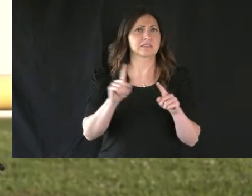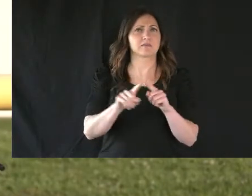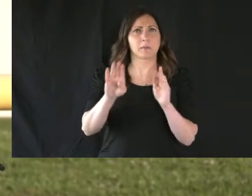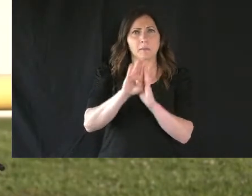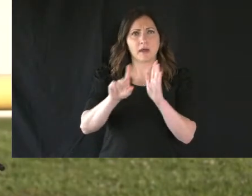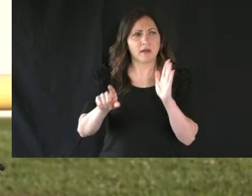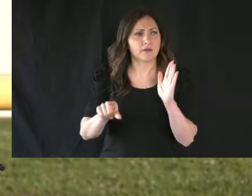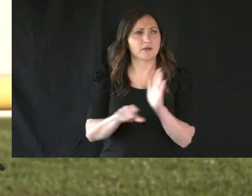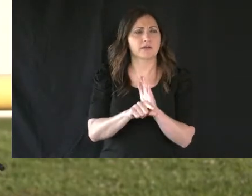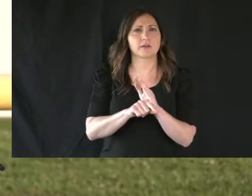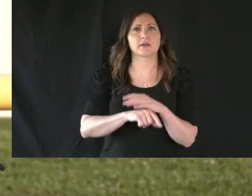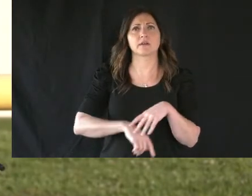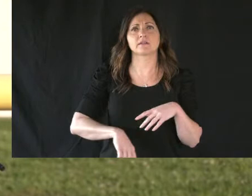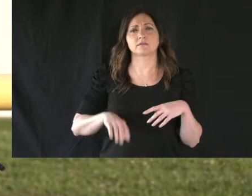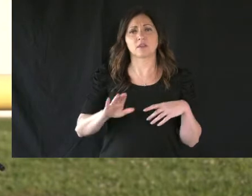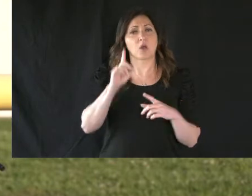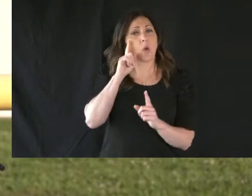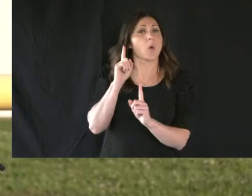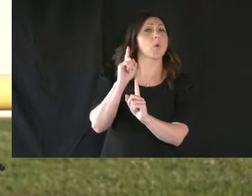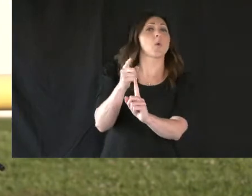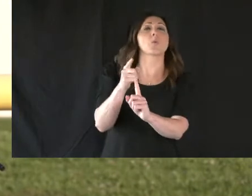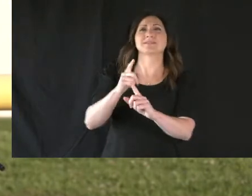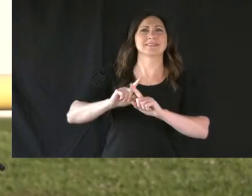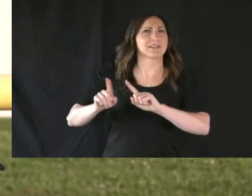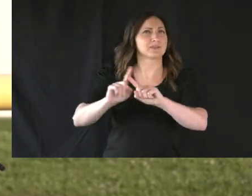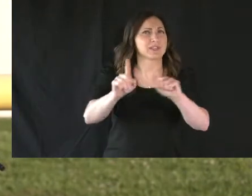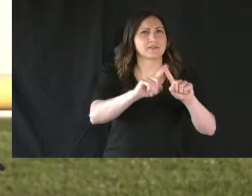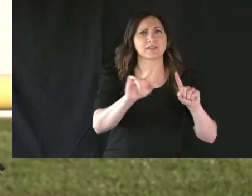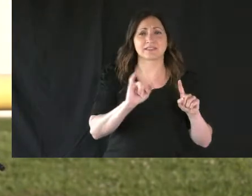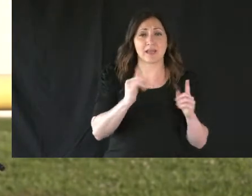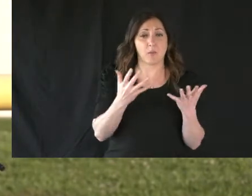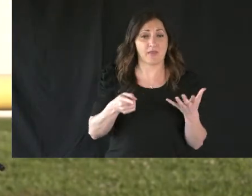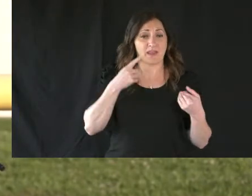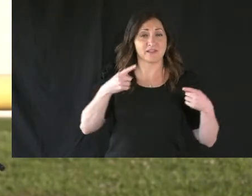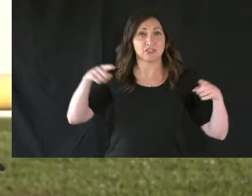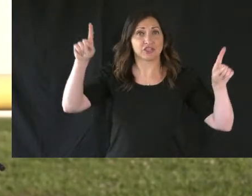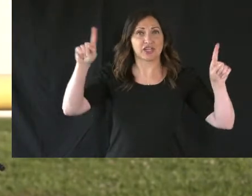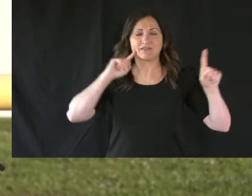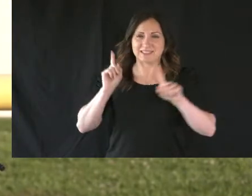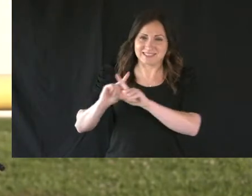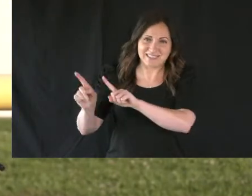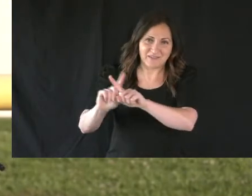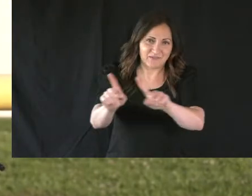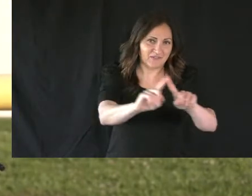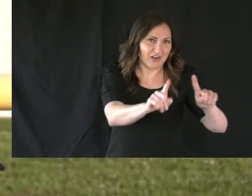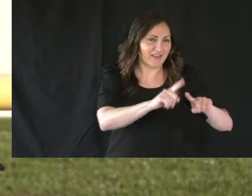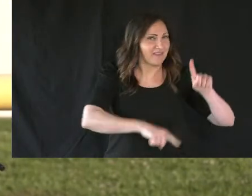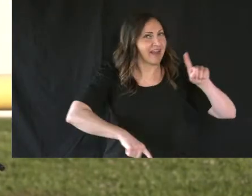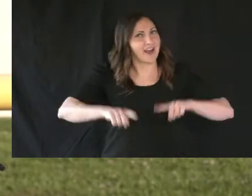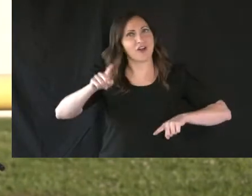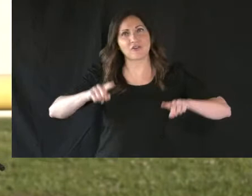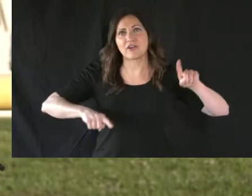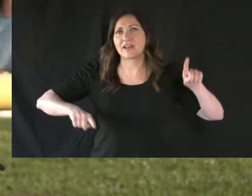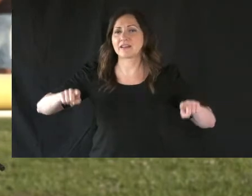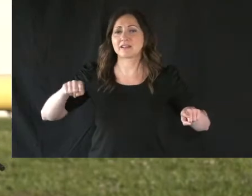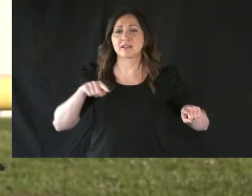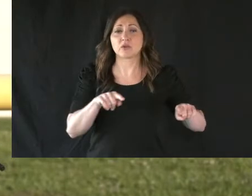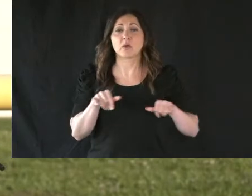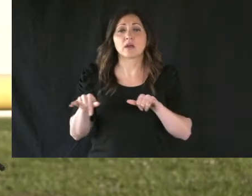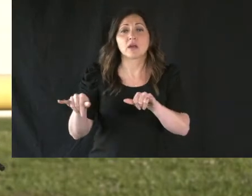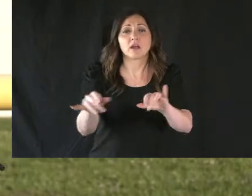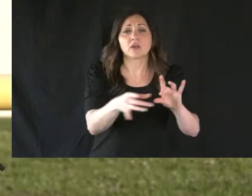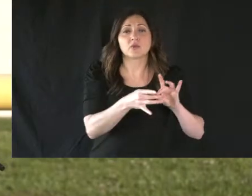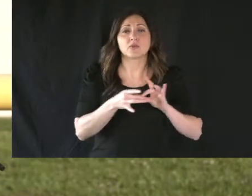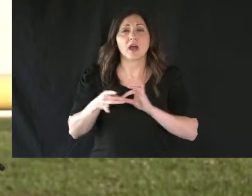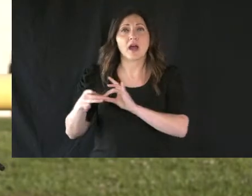demographics, aspiration, and achievements, and all of you are united by the thread